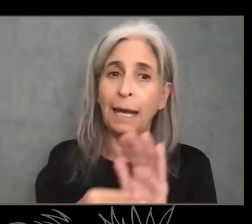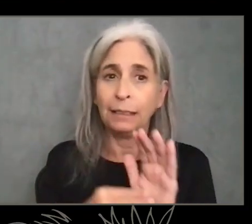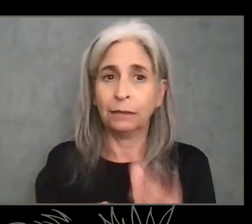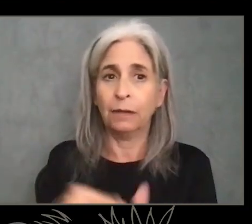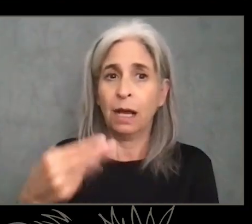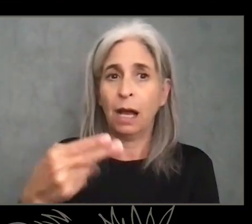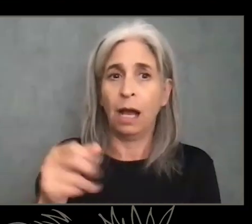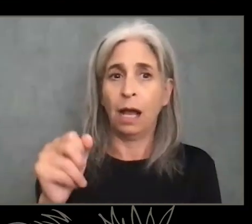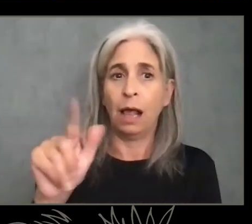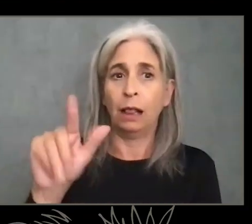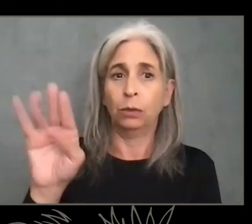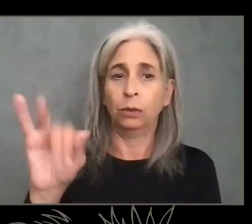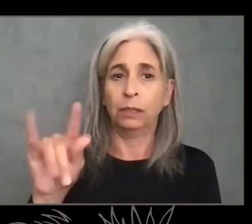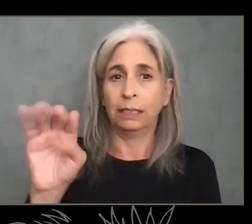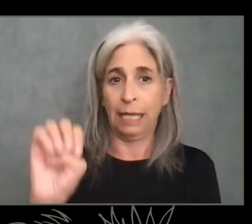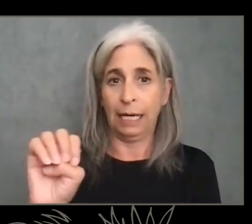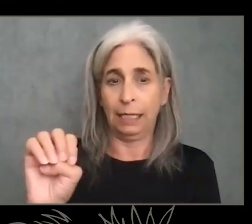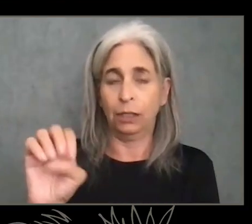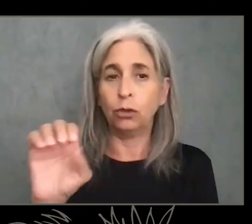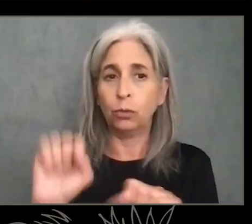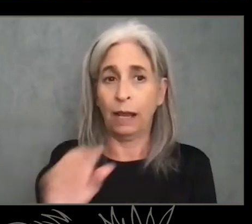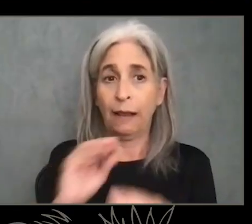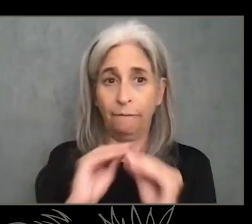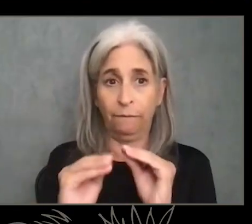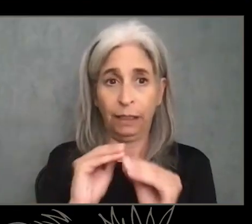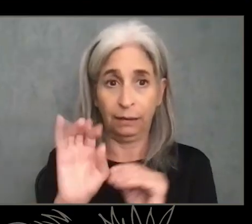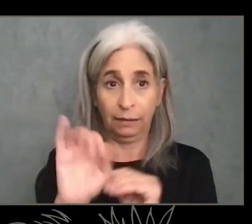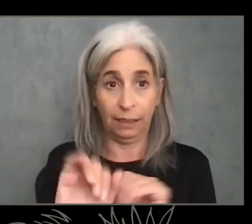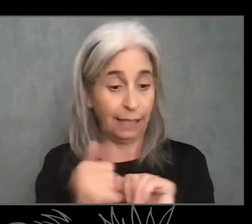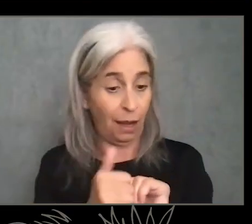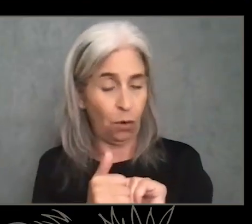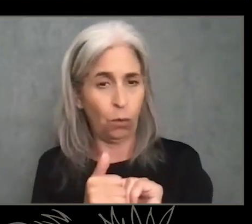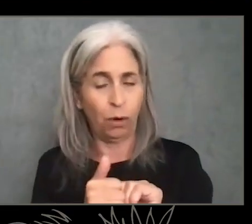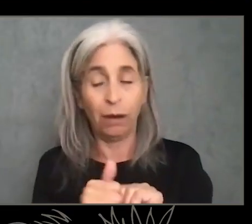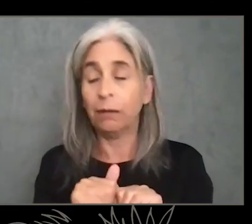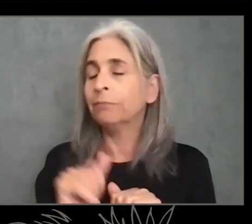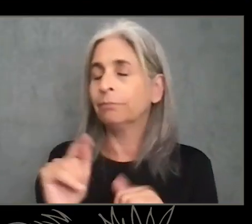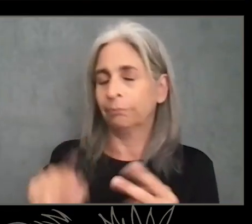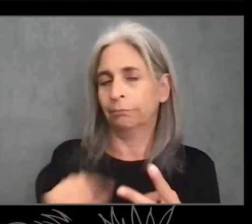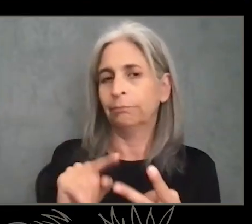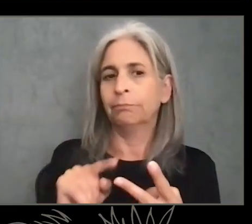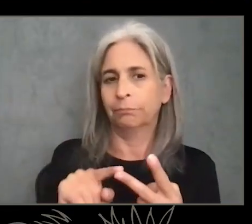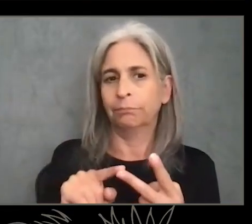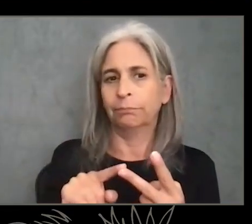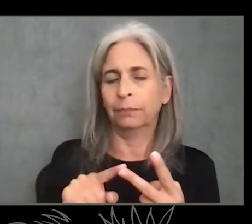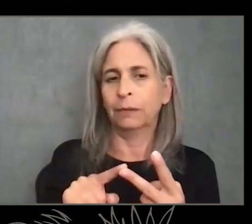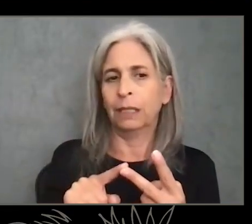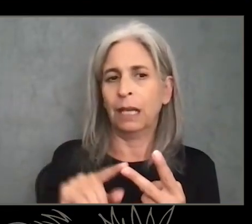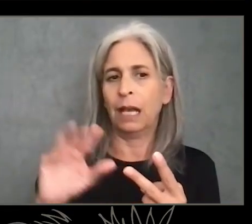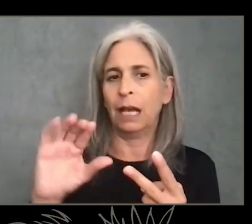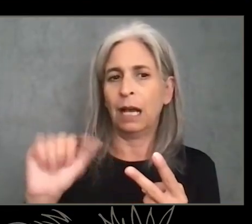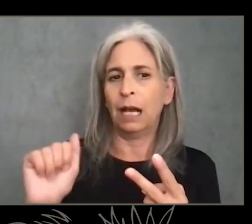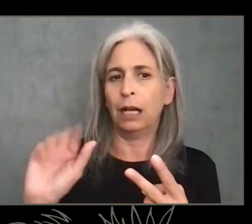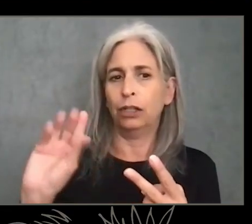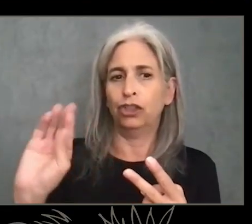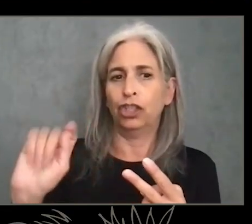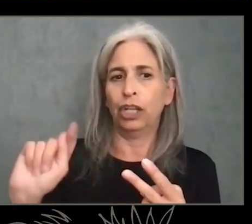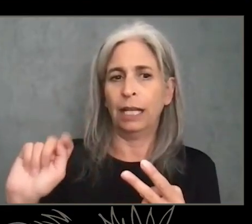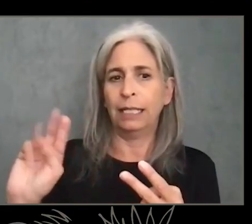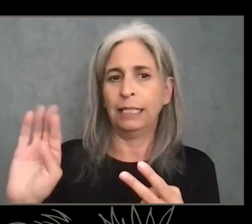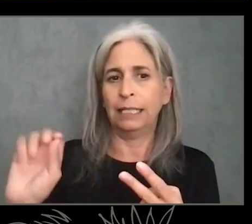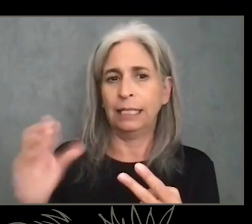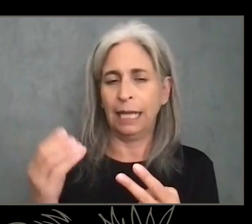and there's another way that you could fix this. And the other way is agentic pattern, which is basically